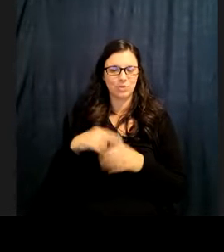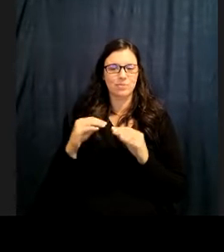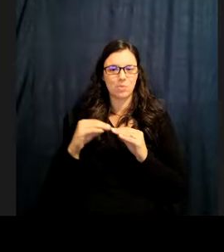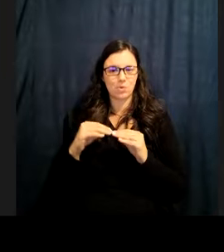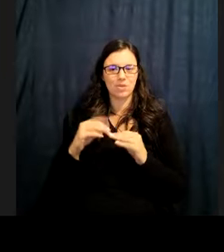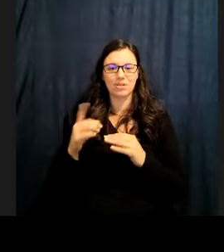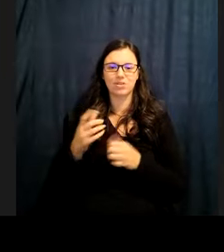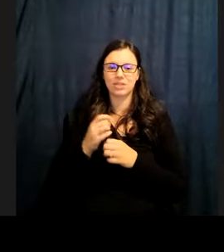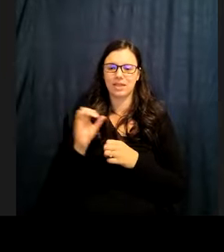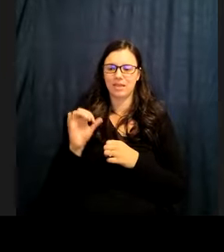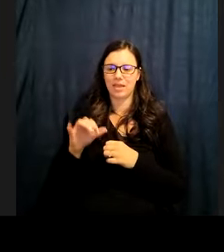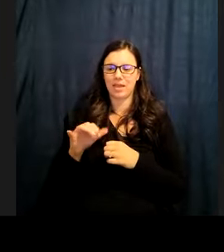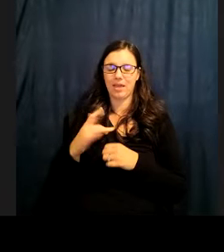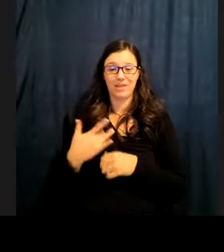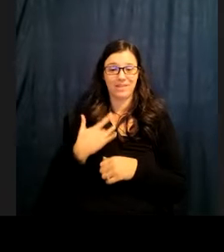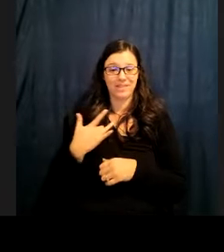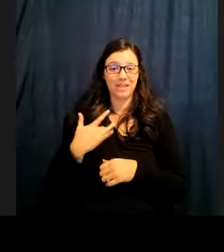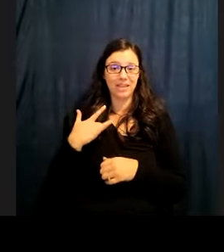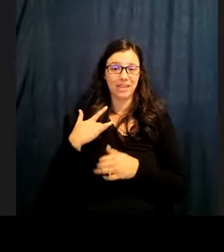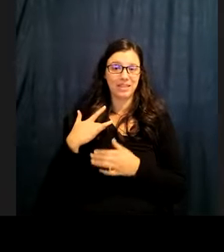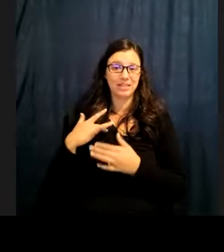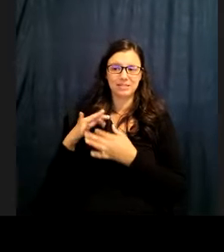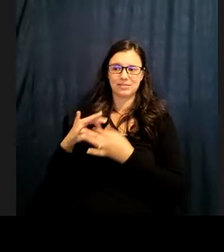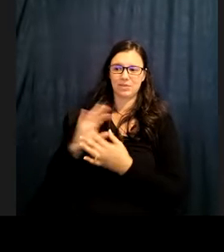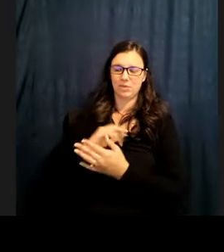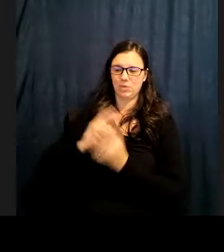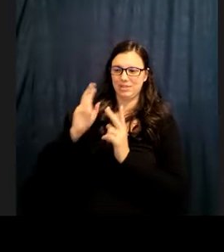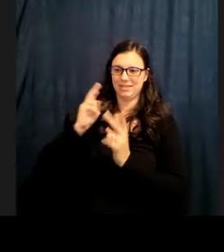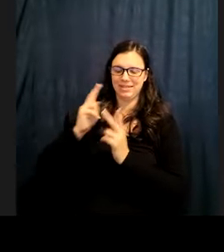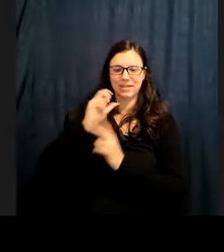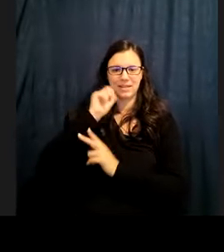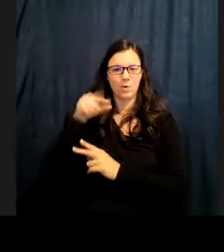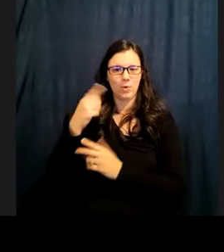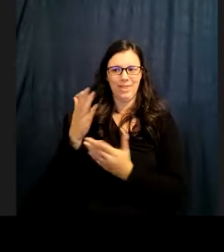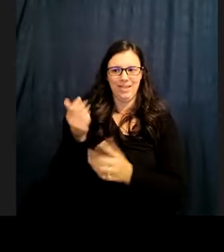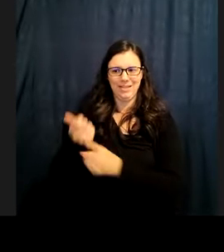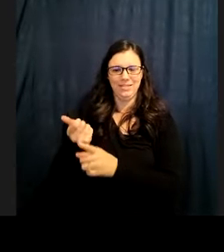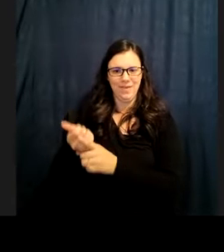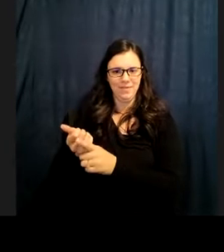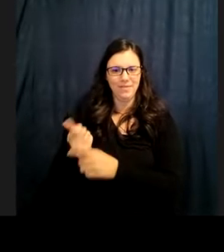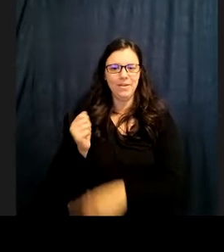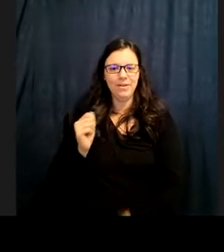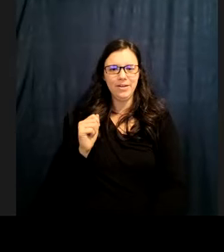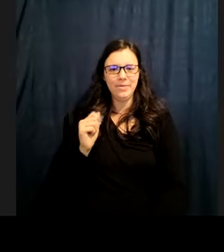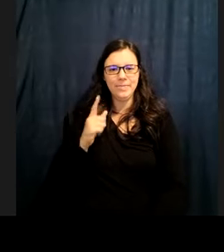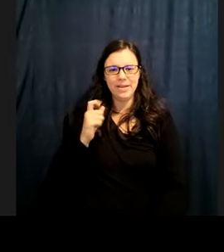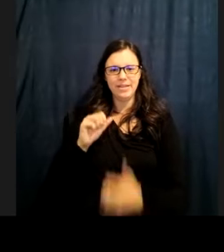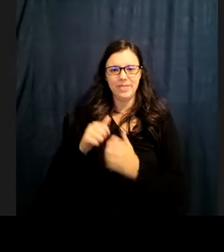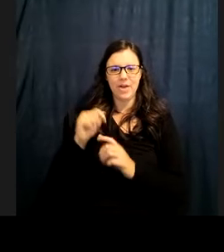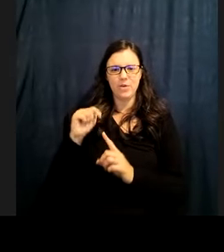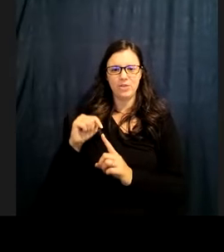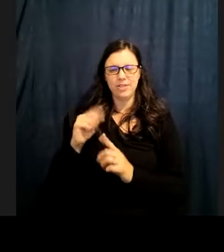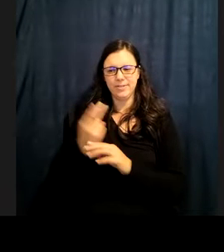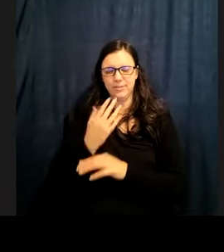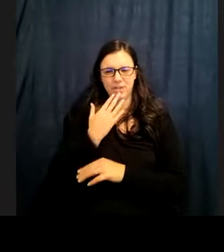it at our feelings about what we're seeing, not just the thing itself, because of the way she used color